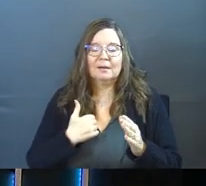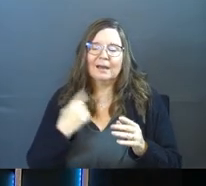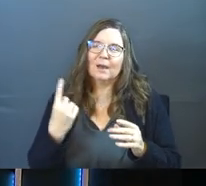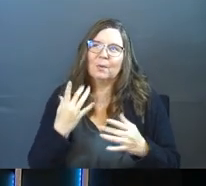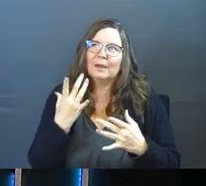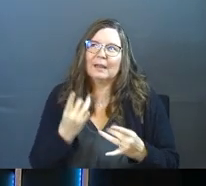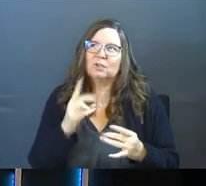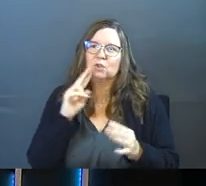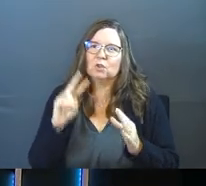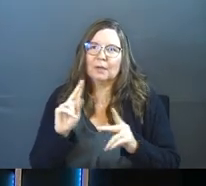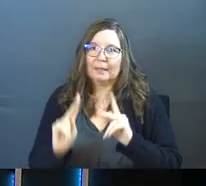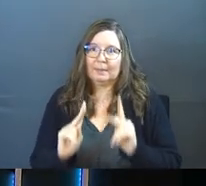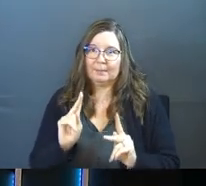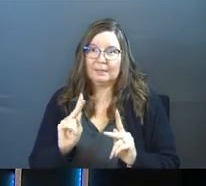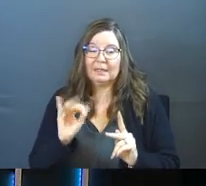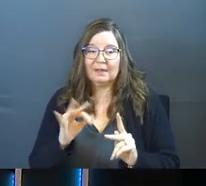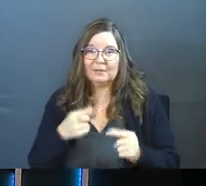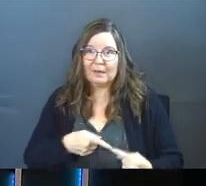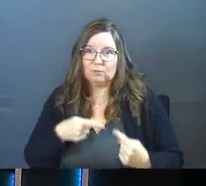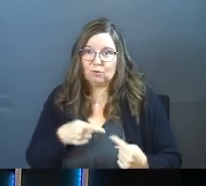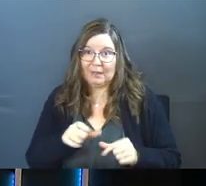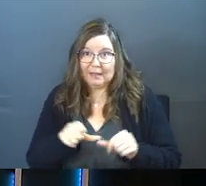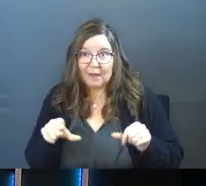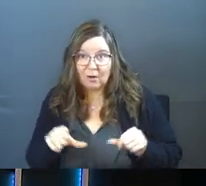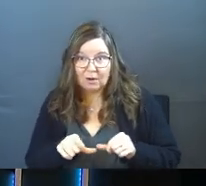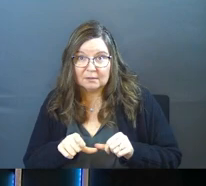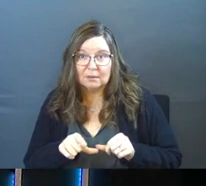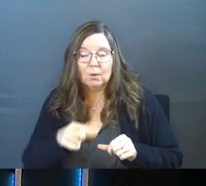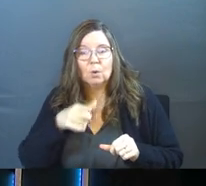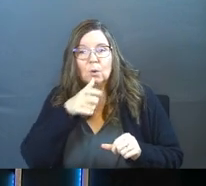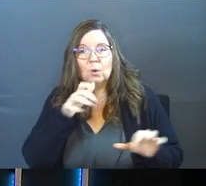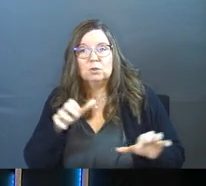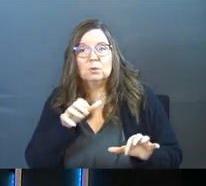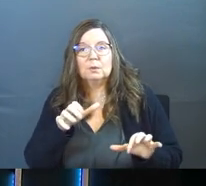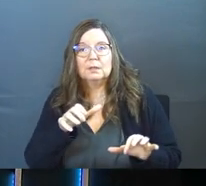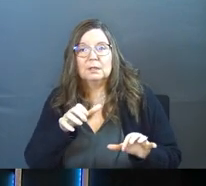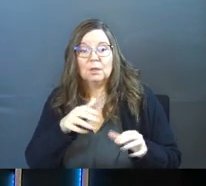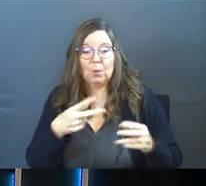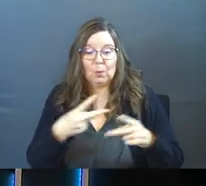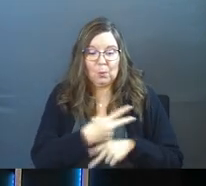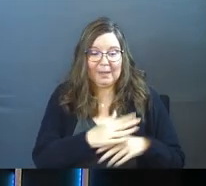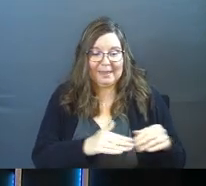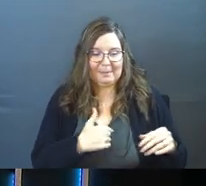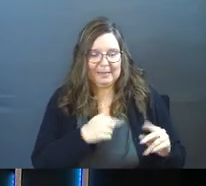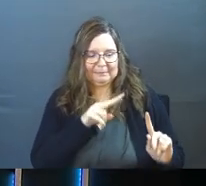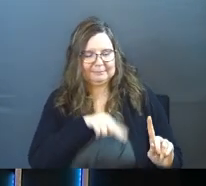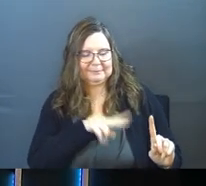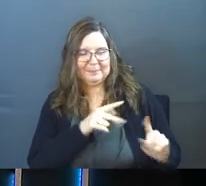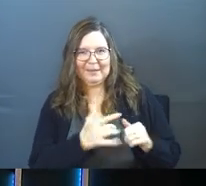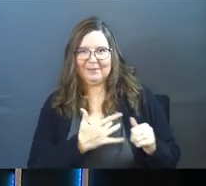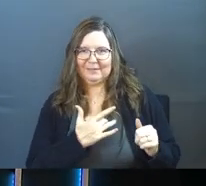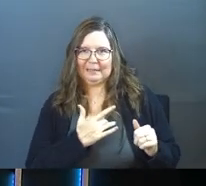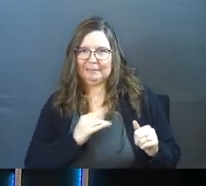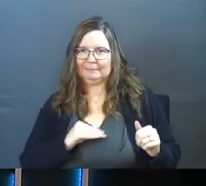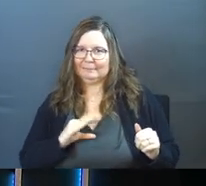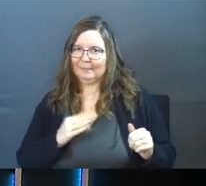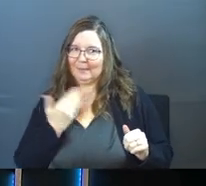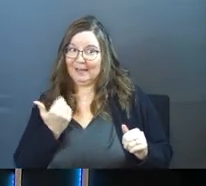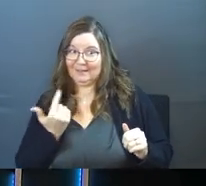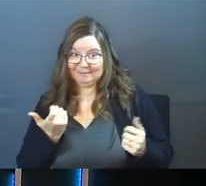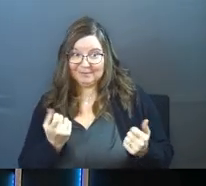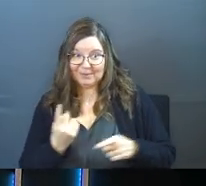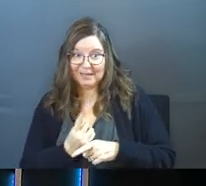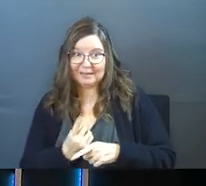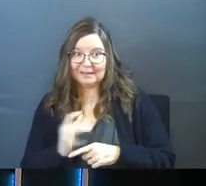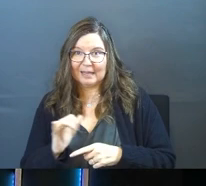I always like to look at people, if I'm struggling in an area, who are doing it worse than me. Makes me feel a little bit better. Anybody